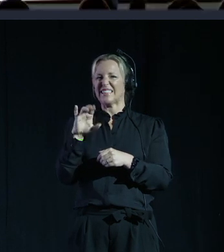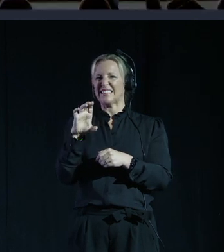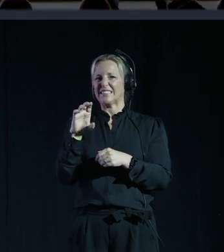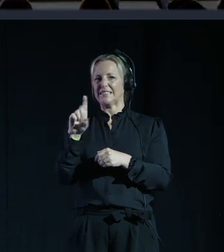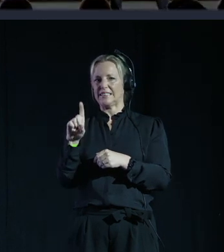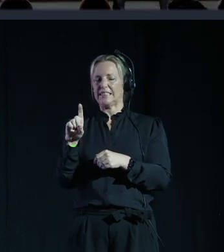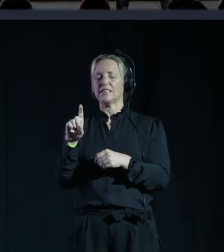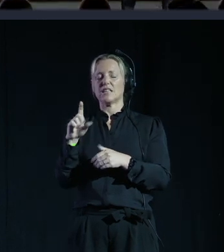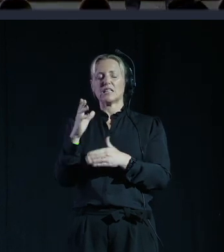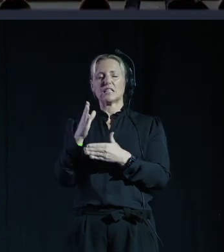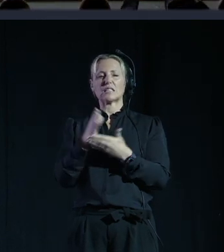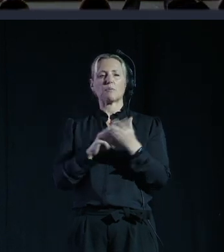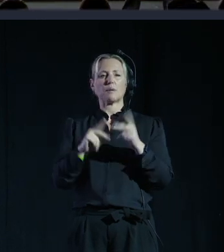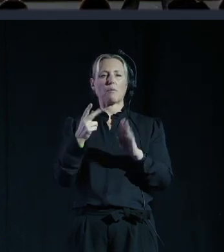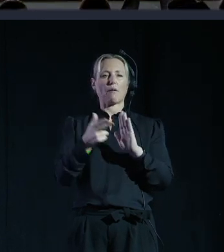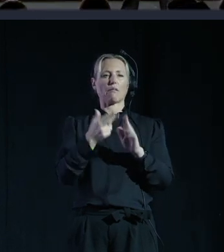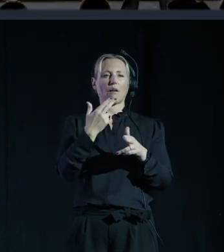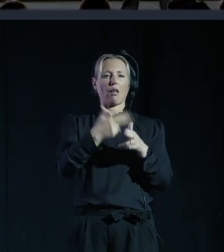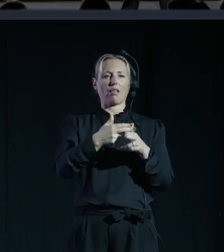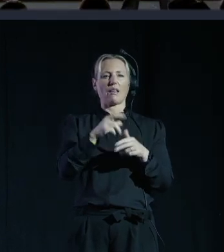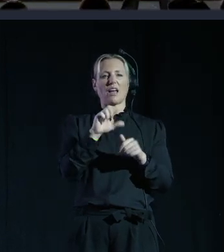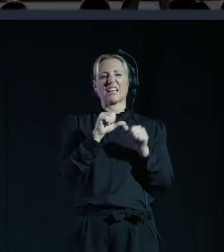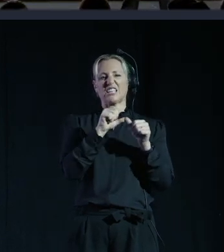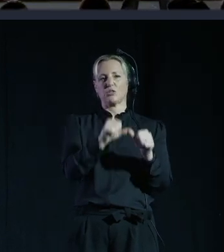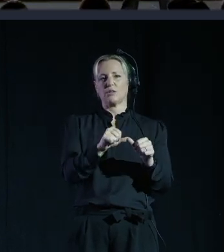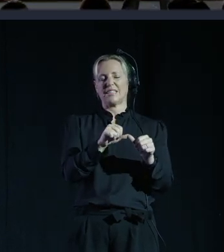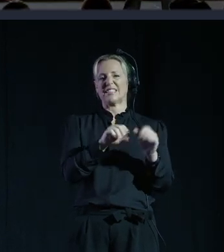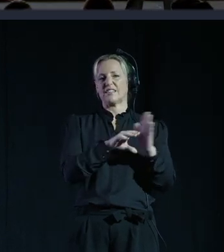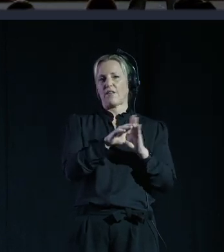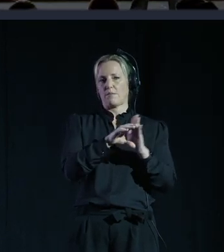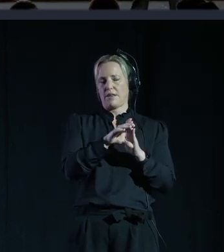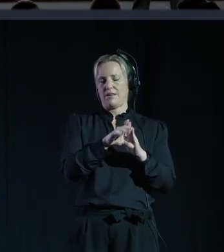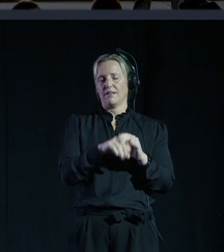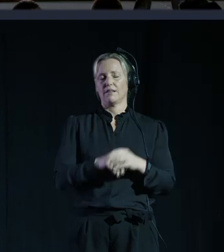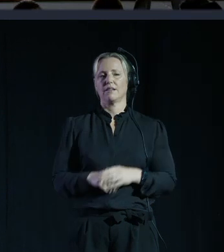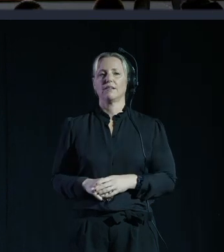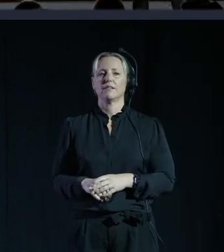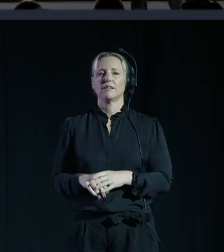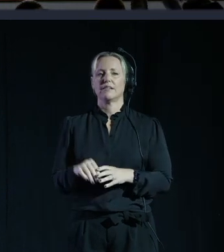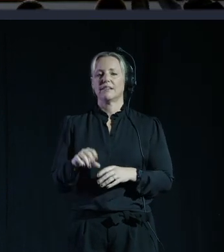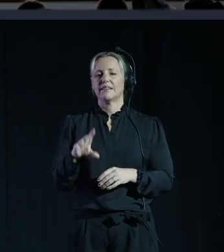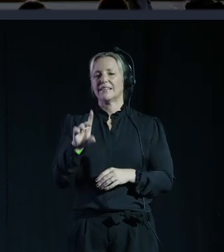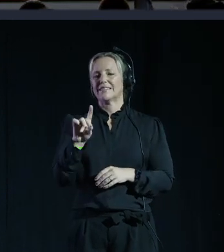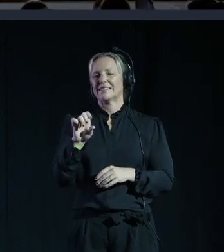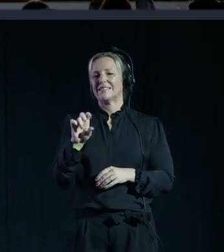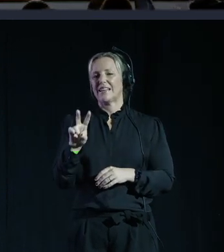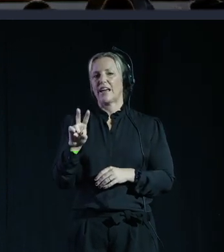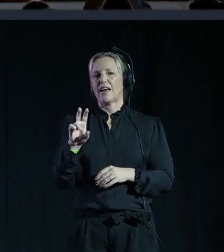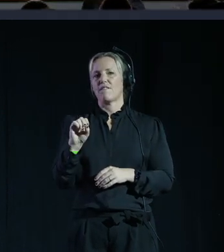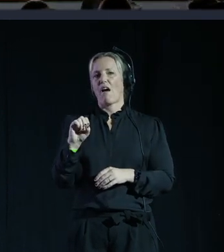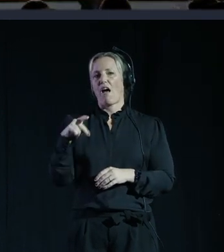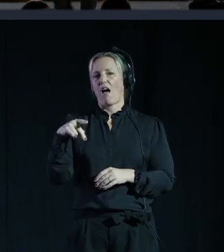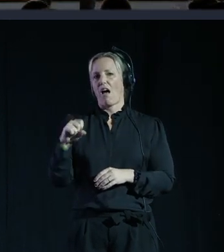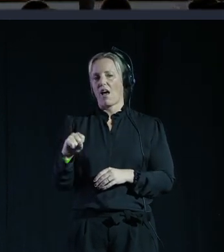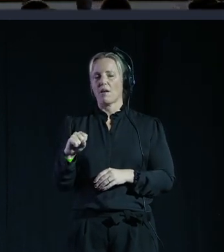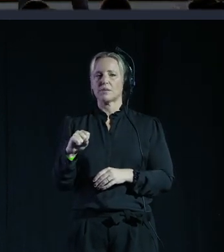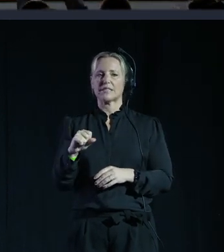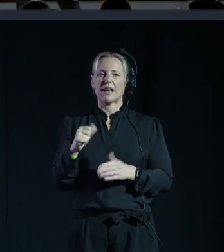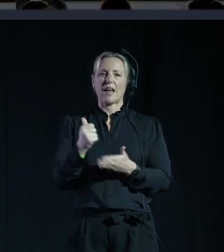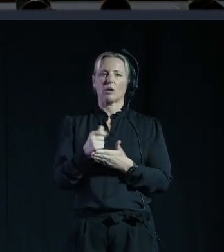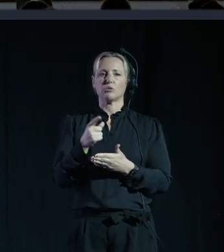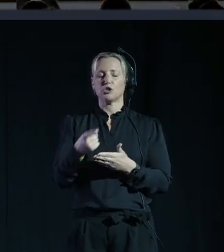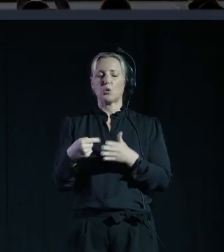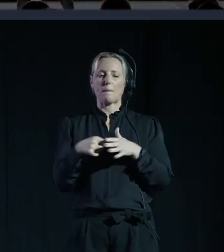development. It's really a DevOps practice that allows you to merge and iterate on your code really